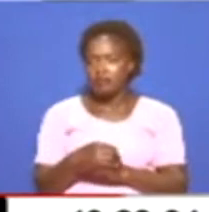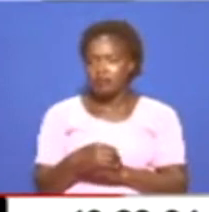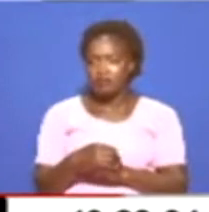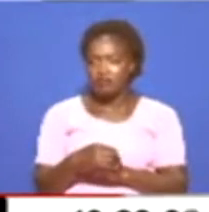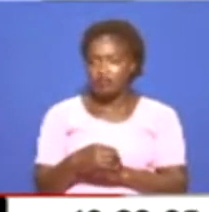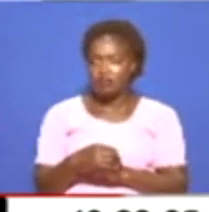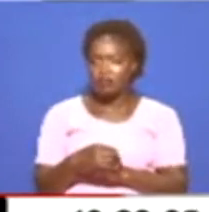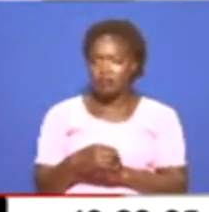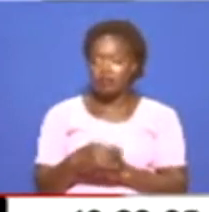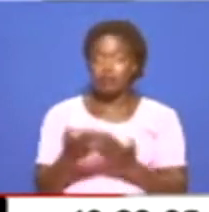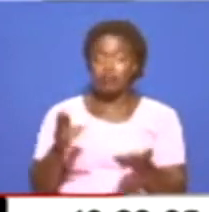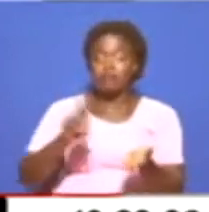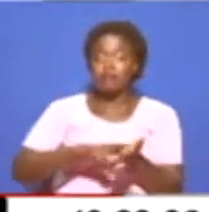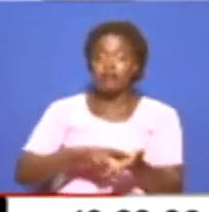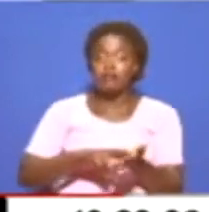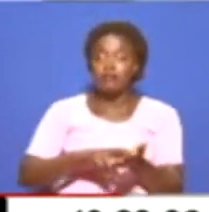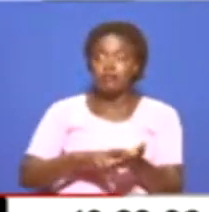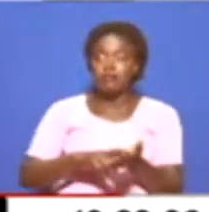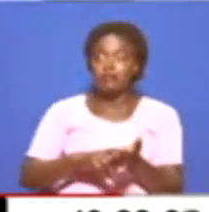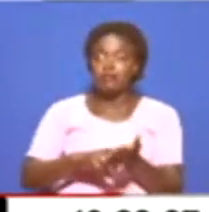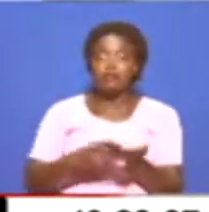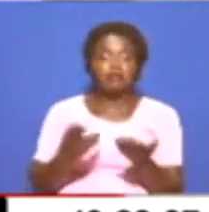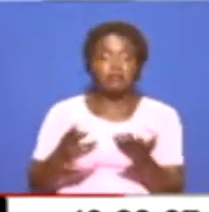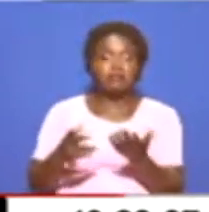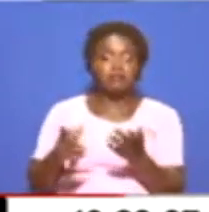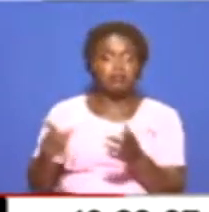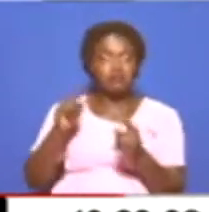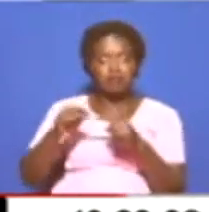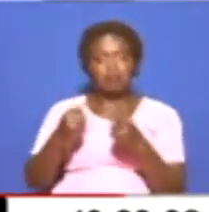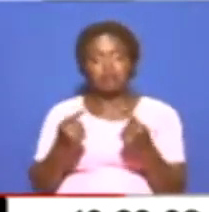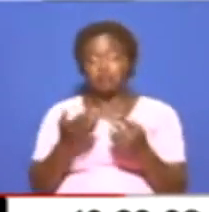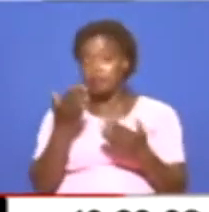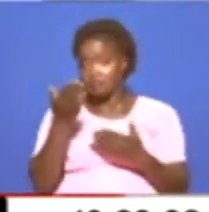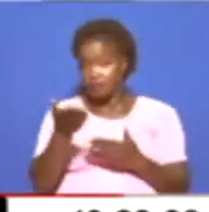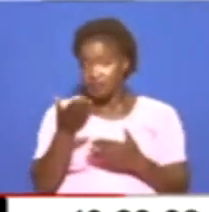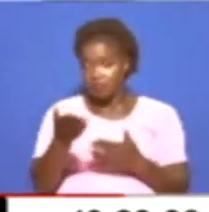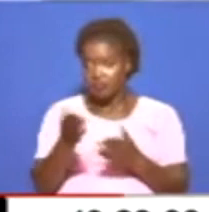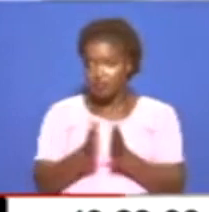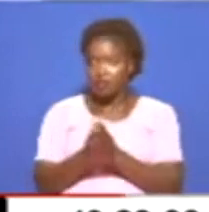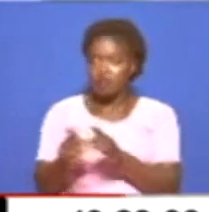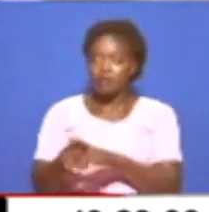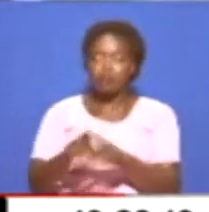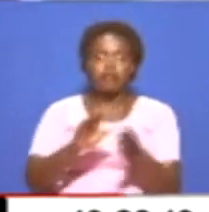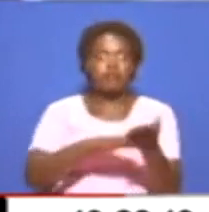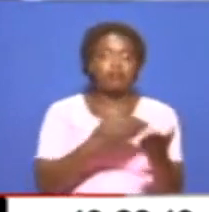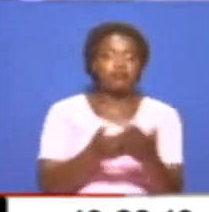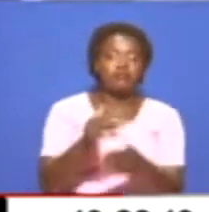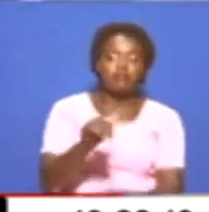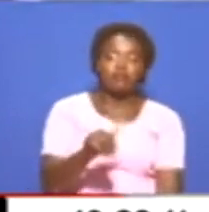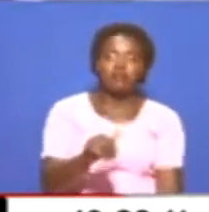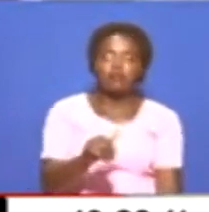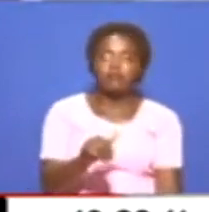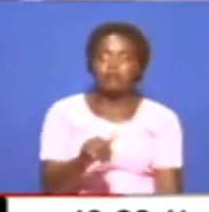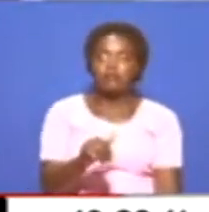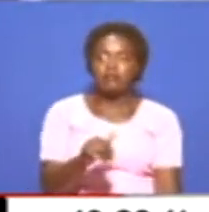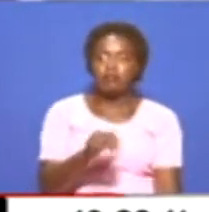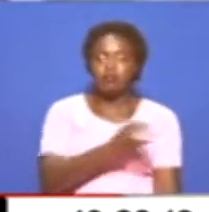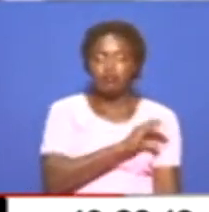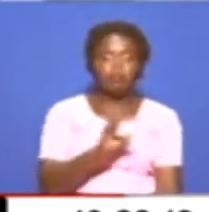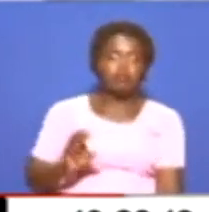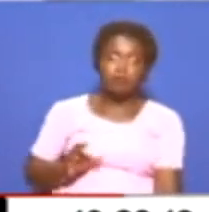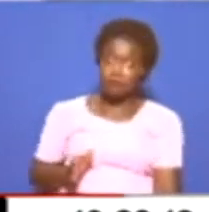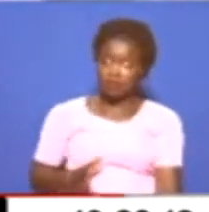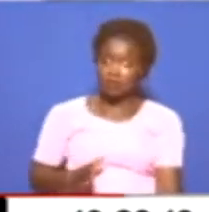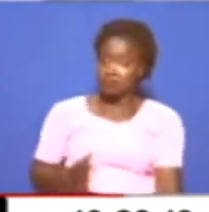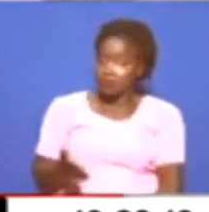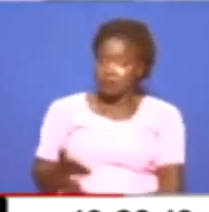now a repetition of the illegality that was there. Mm-hmm. Then there has been also the proposition that the commissioner, the chair